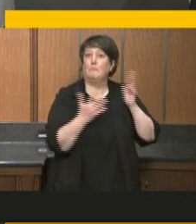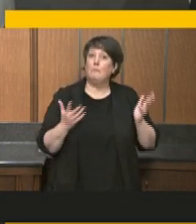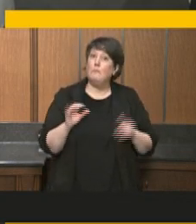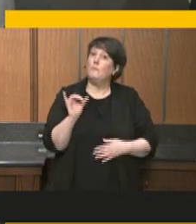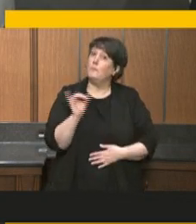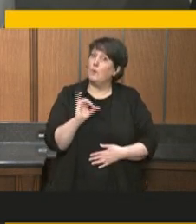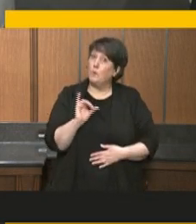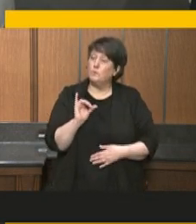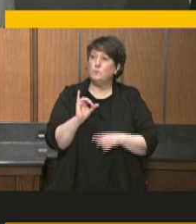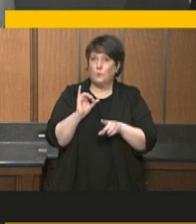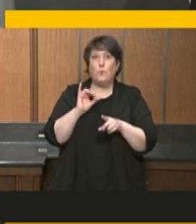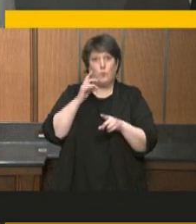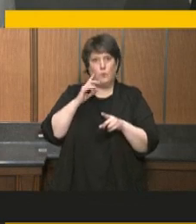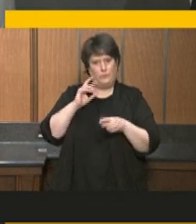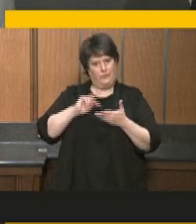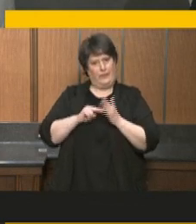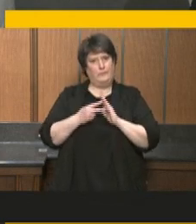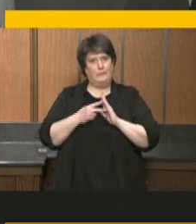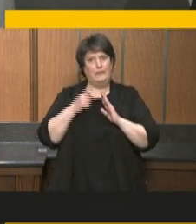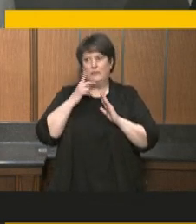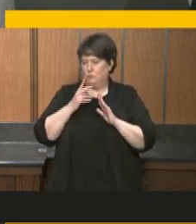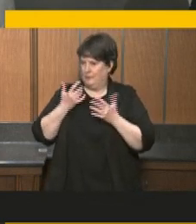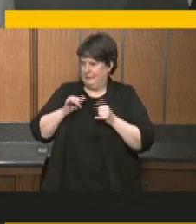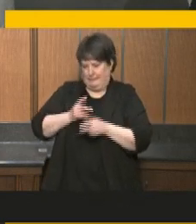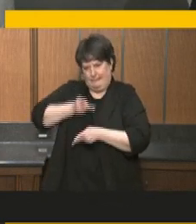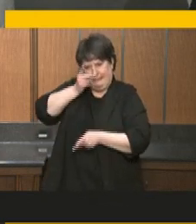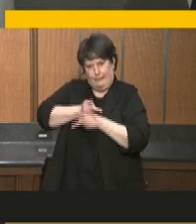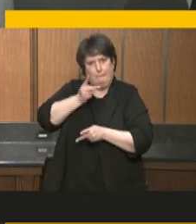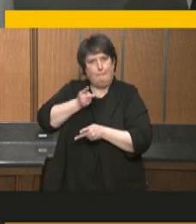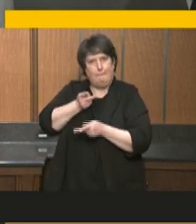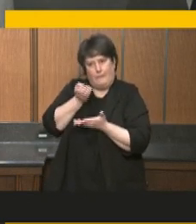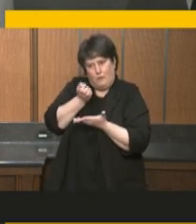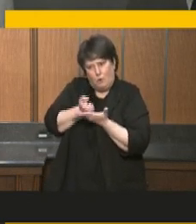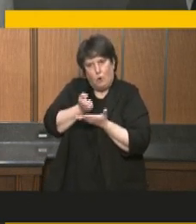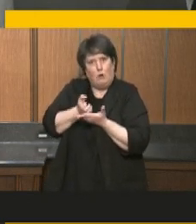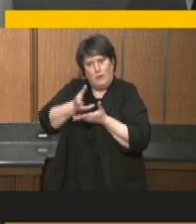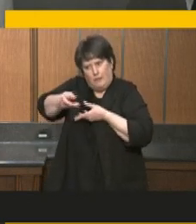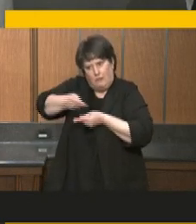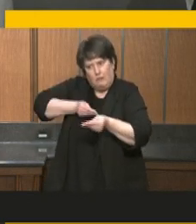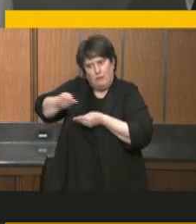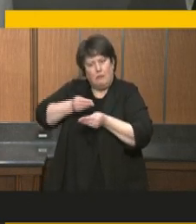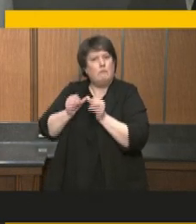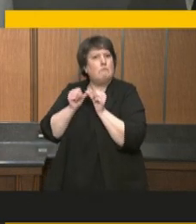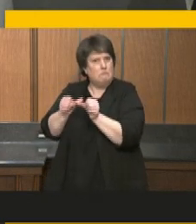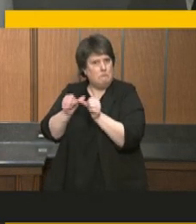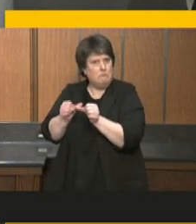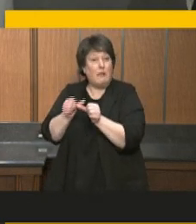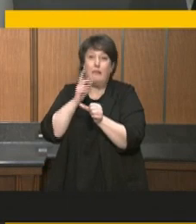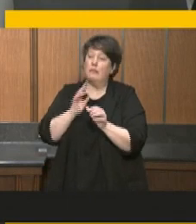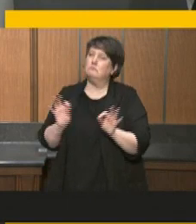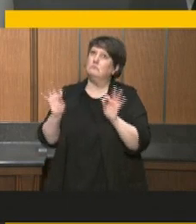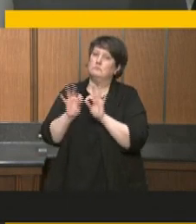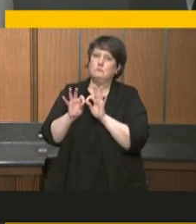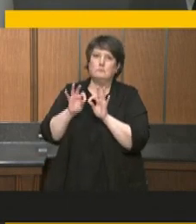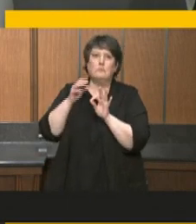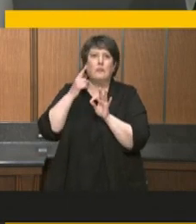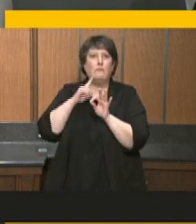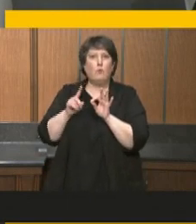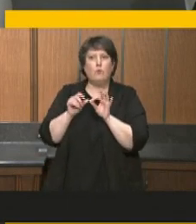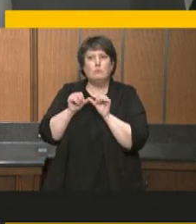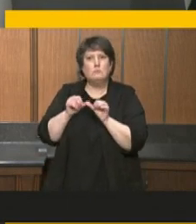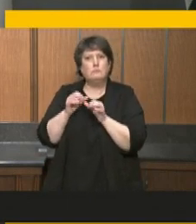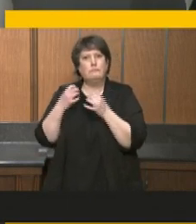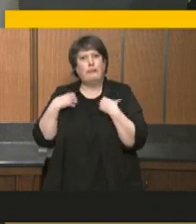have secured those vital economic supply lines that will be absolutely essential not only in maintaining the health and